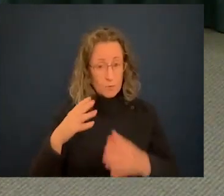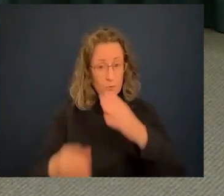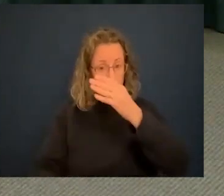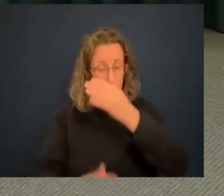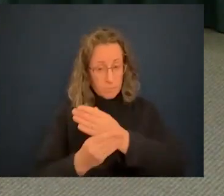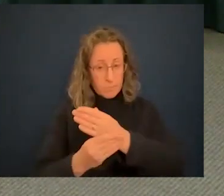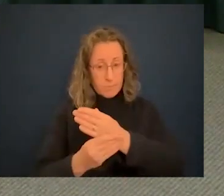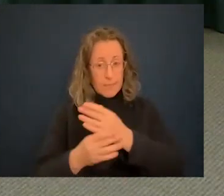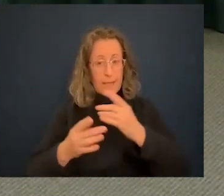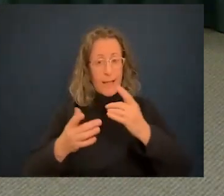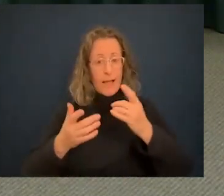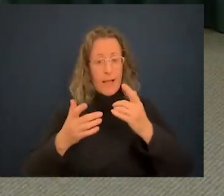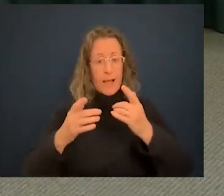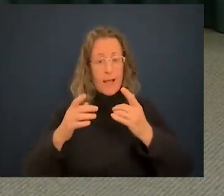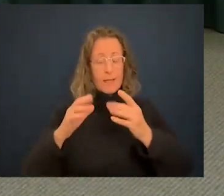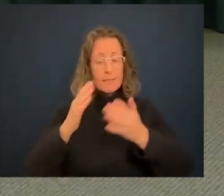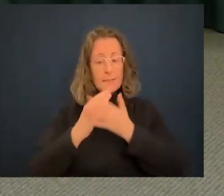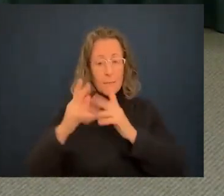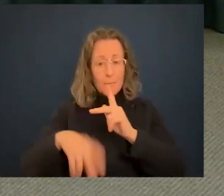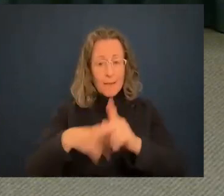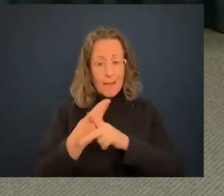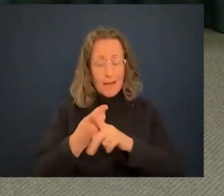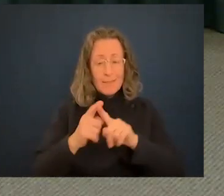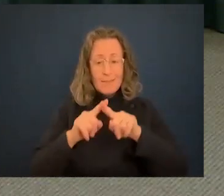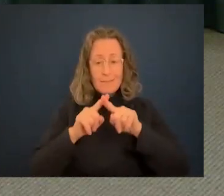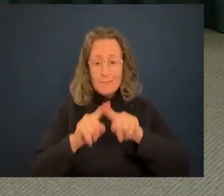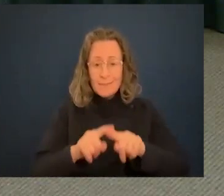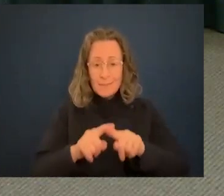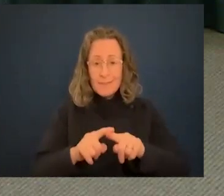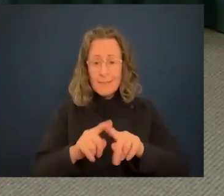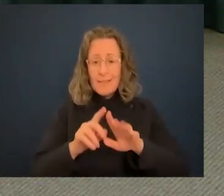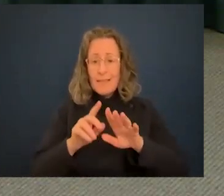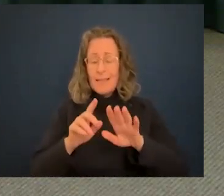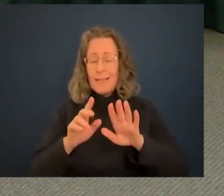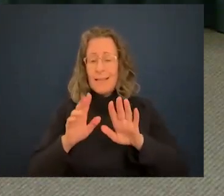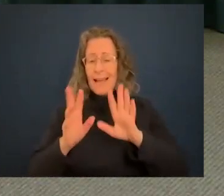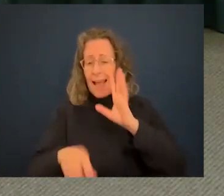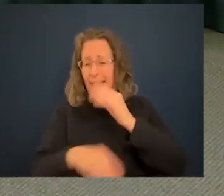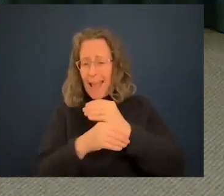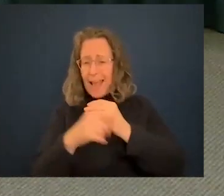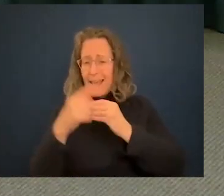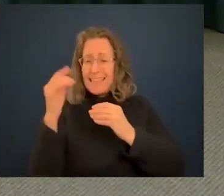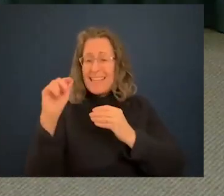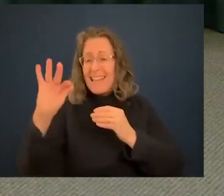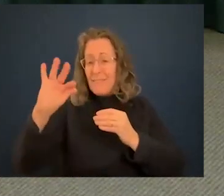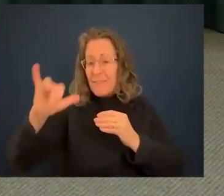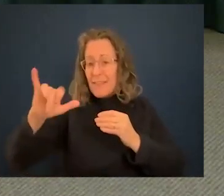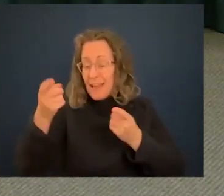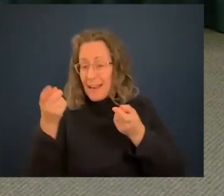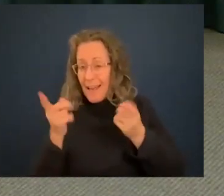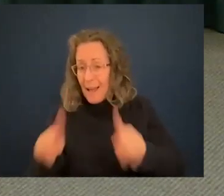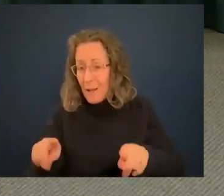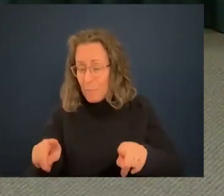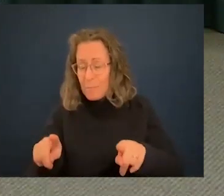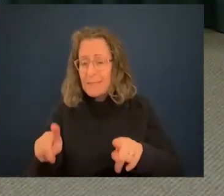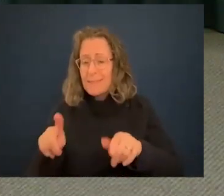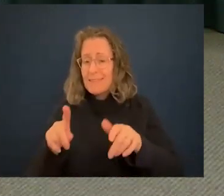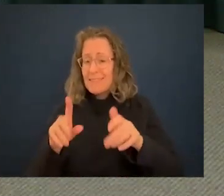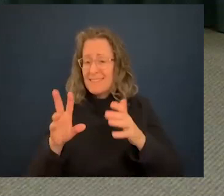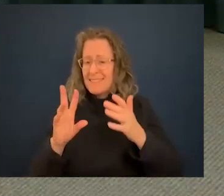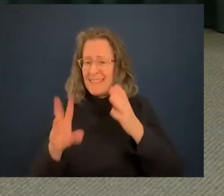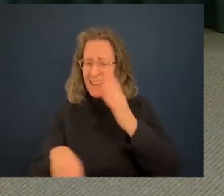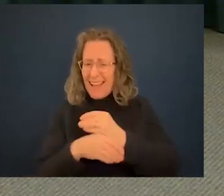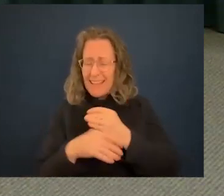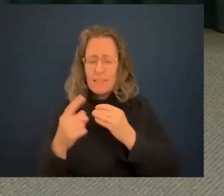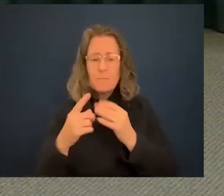I would be interested in binding the board if you guys are really want to move it together together and you don't want to split them up I would like to bind this board